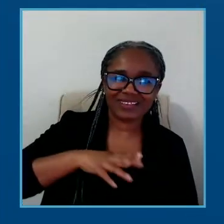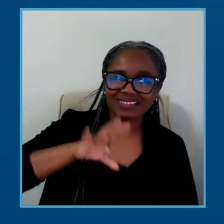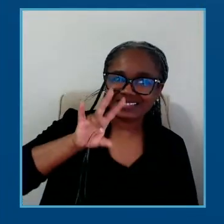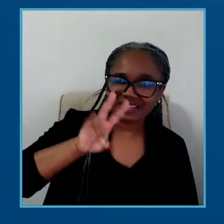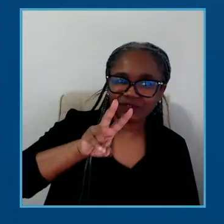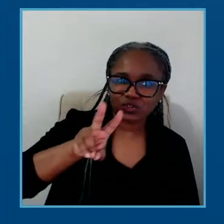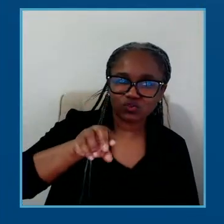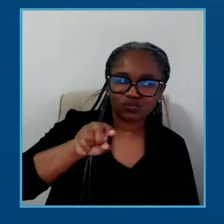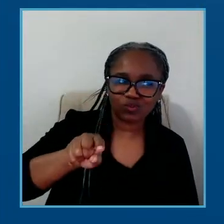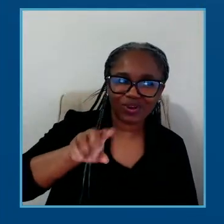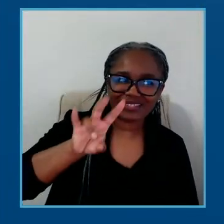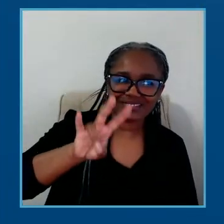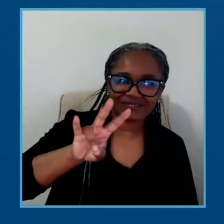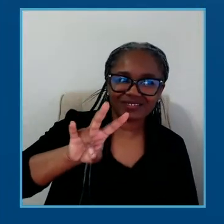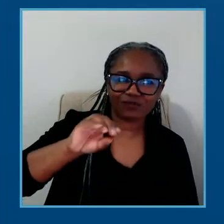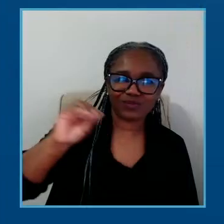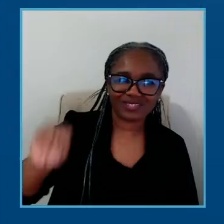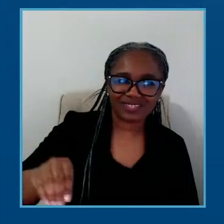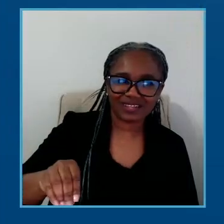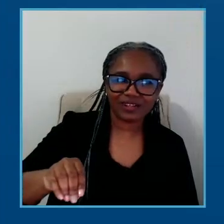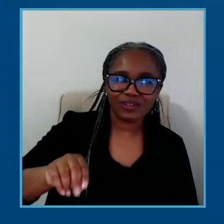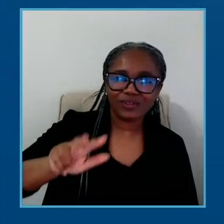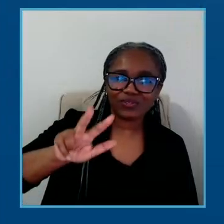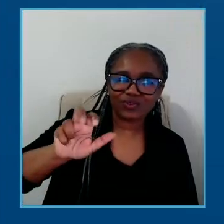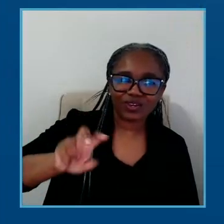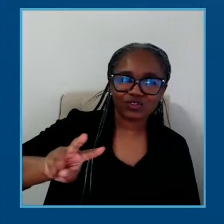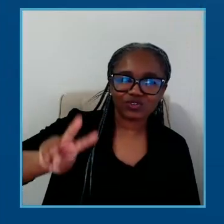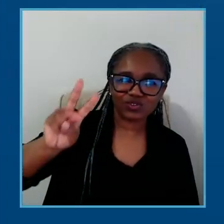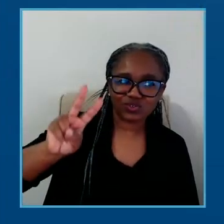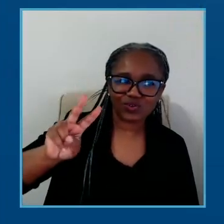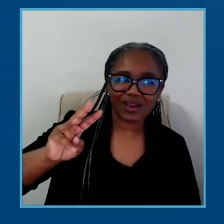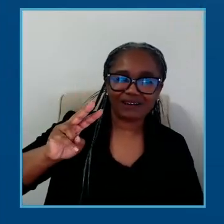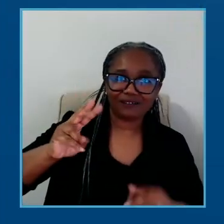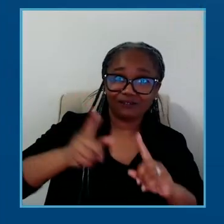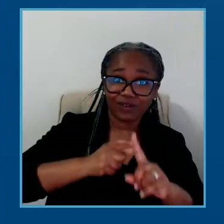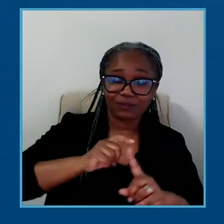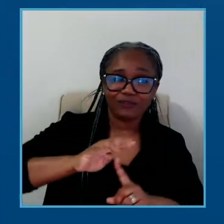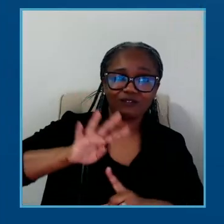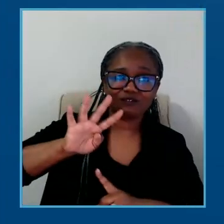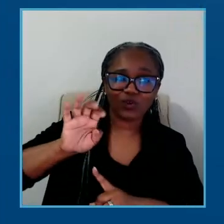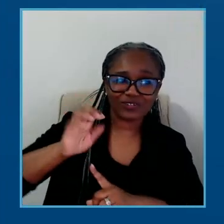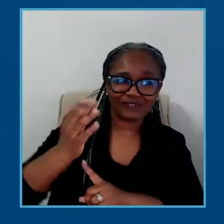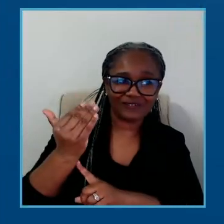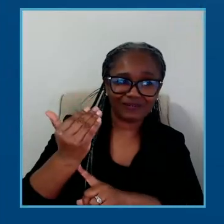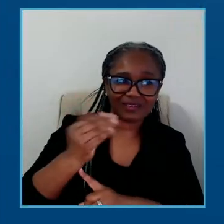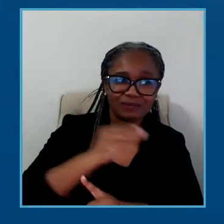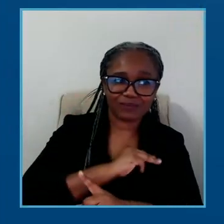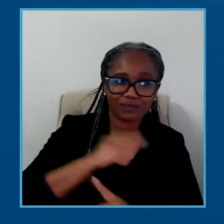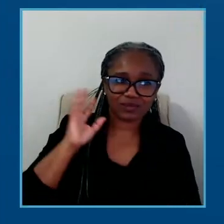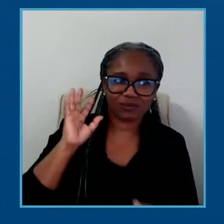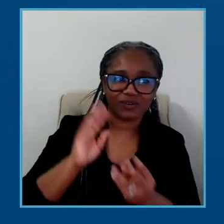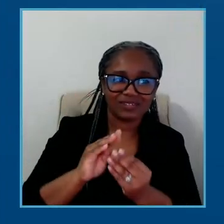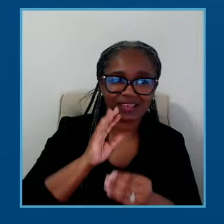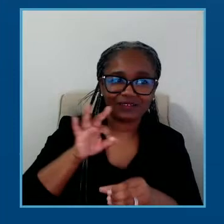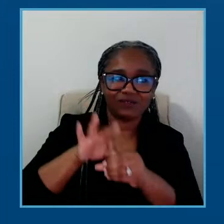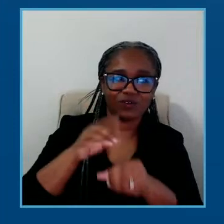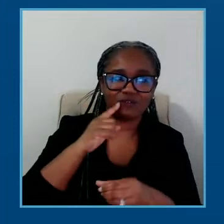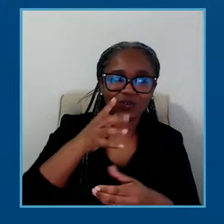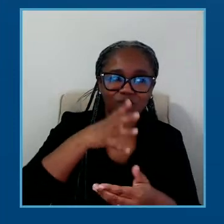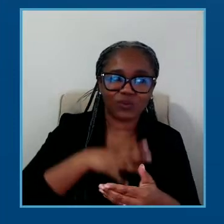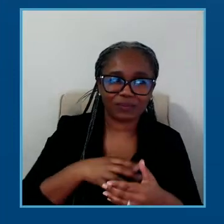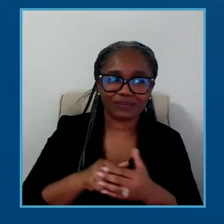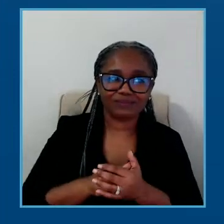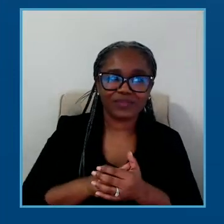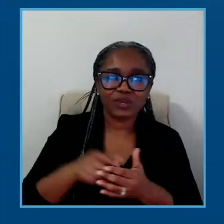parties stand in complete agreement with Dr. Siebold's report and testimony and request the same relief as the